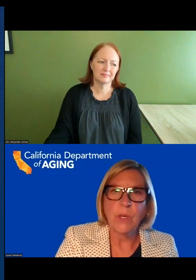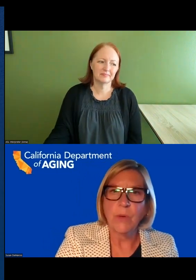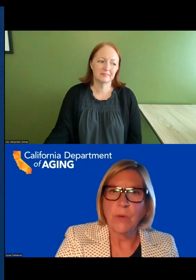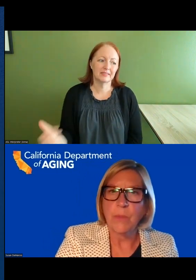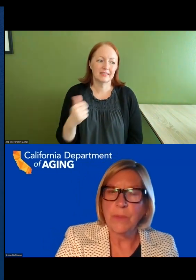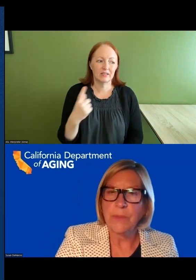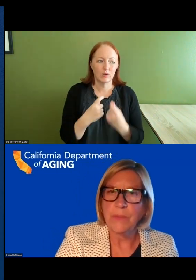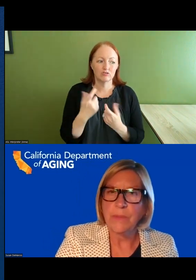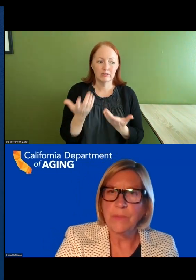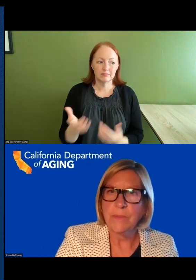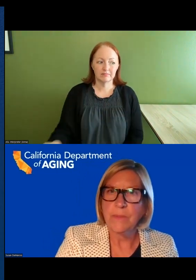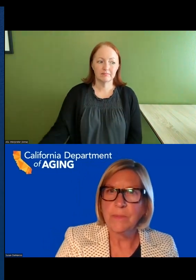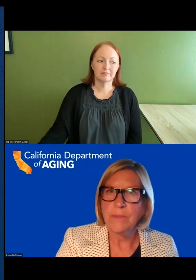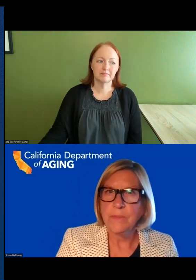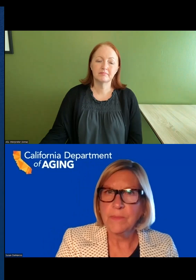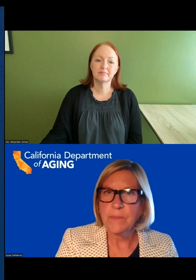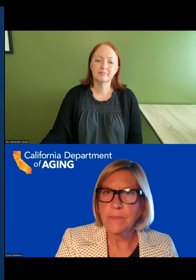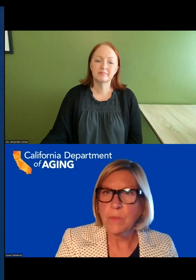for the work group